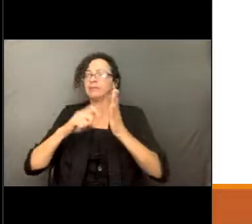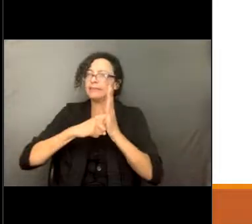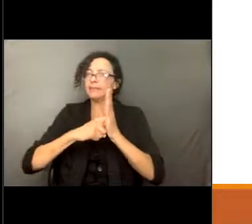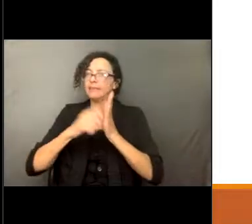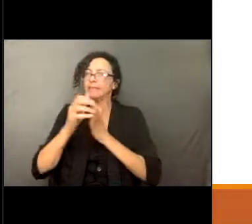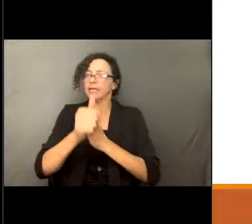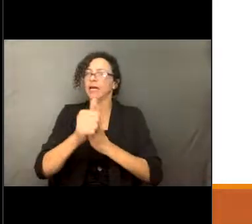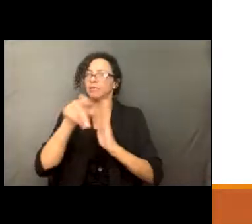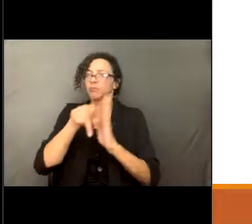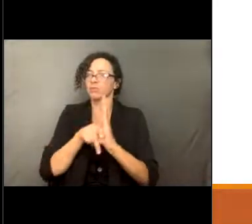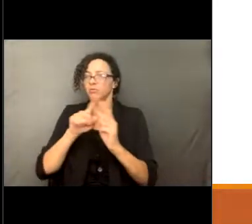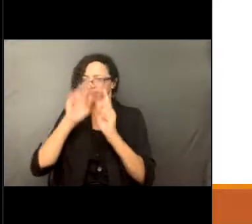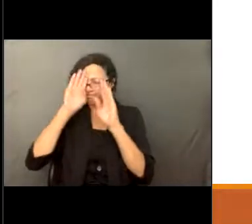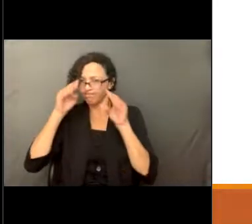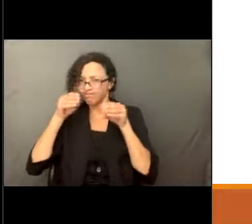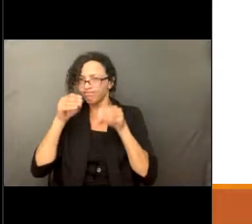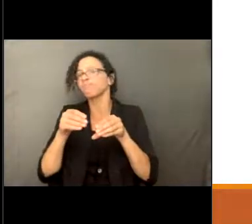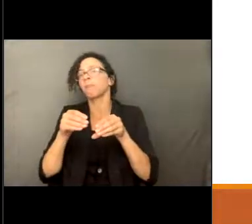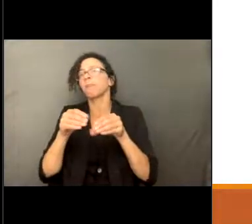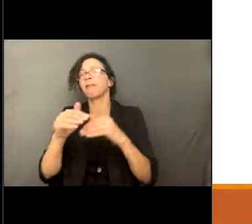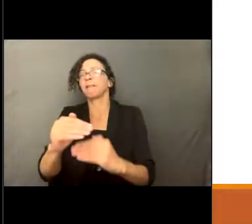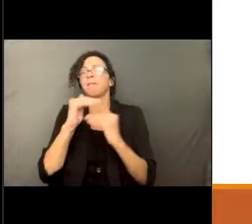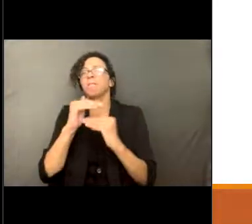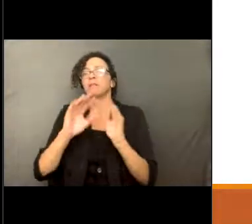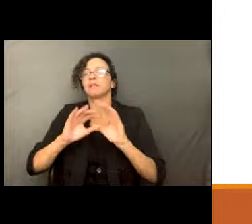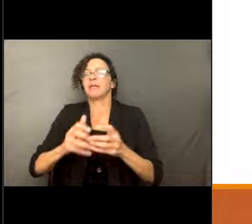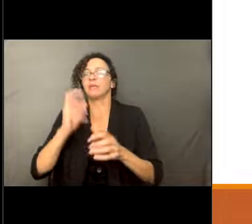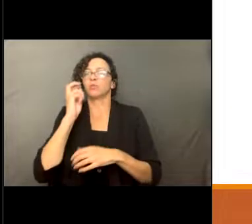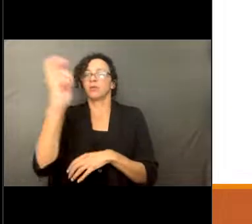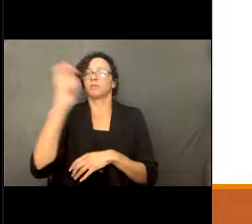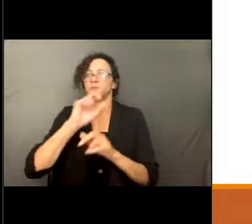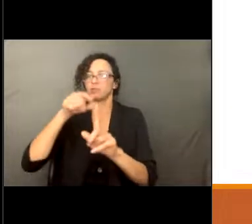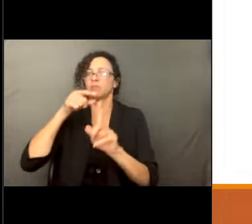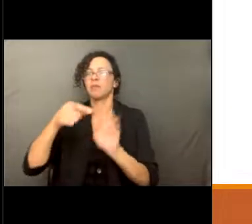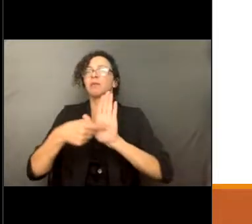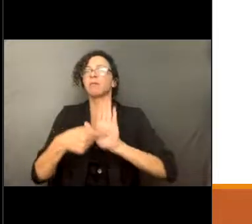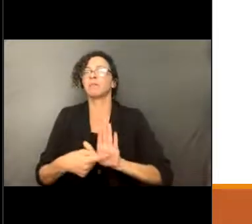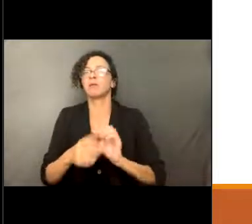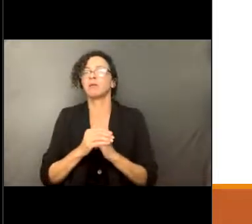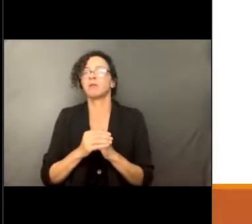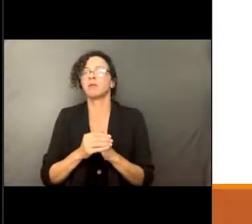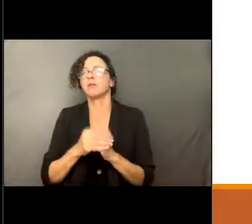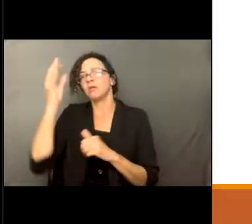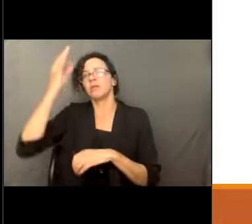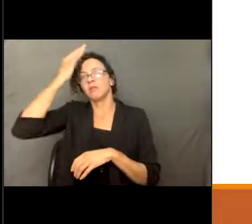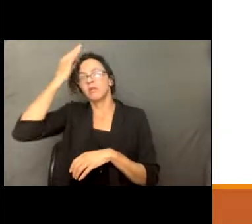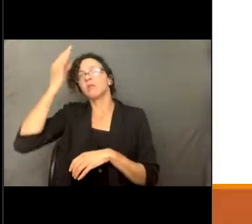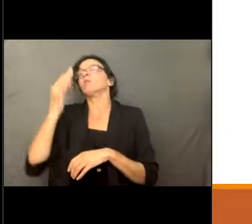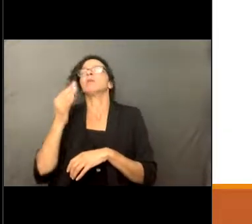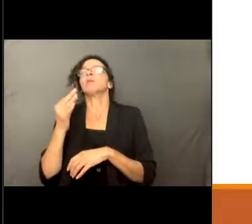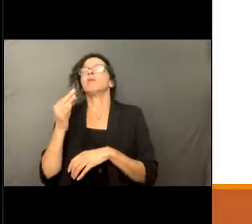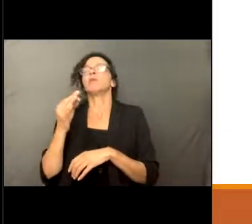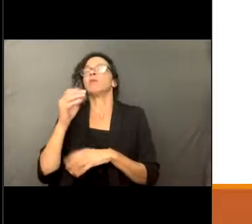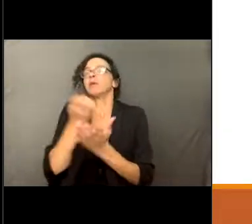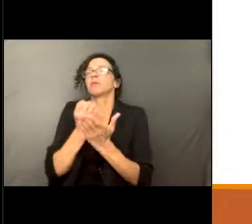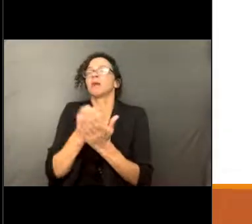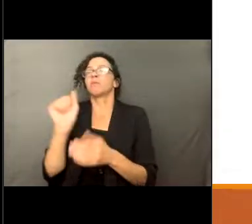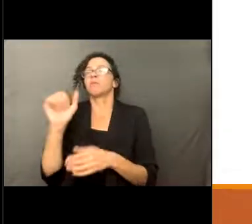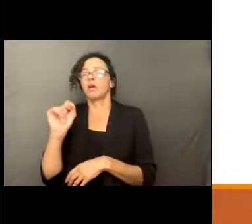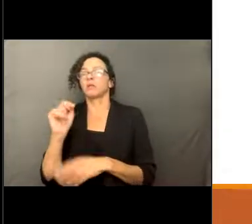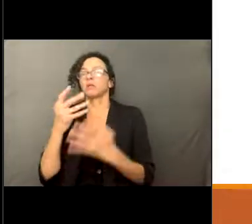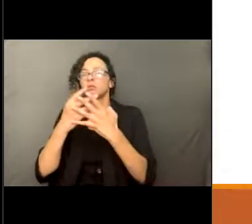of transportation-specific indicators, right? So with CalEnviroScreen or the Federal Climate and Economic Justice Screening Tool, those each